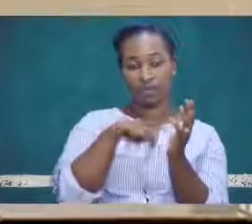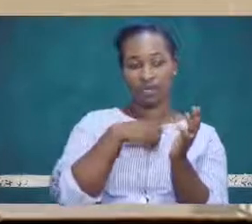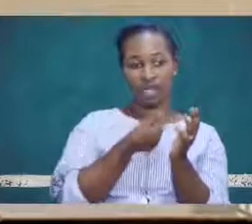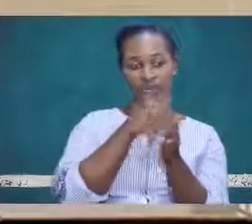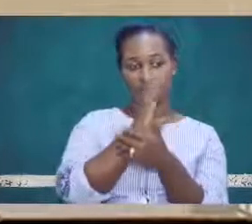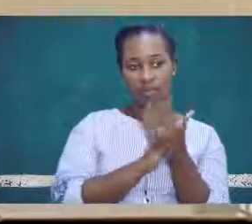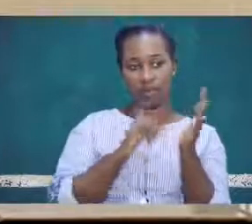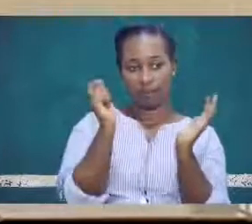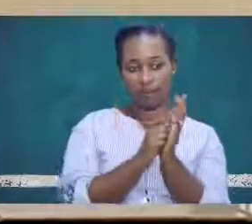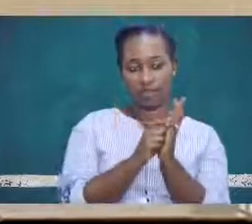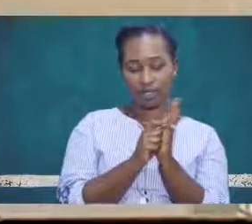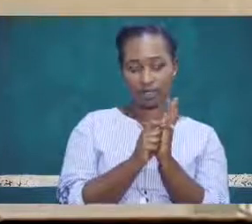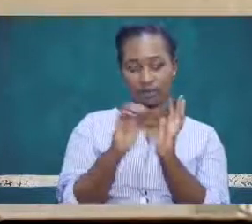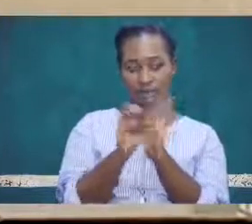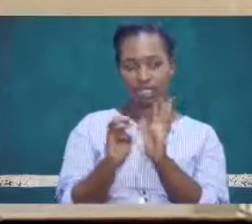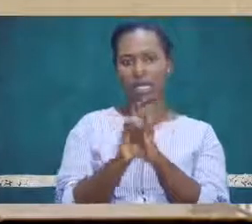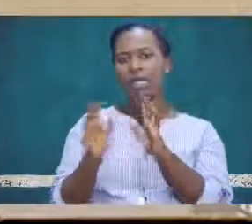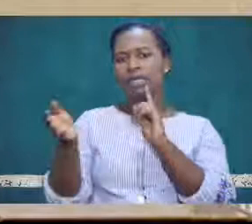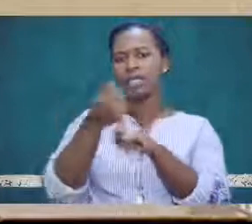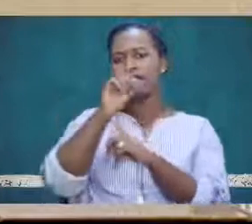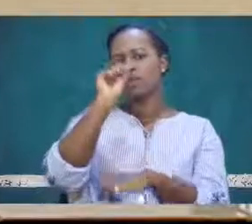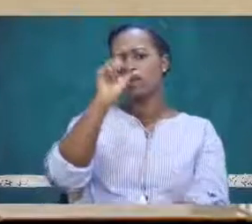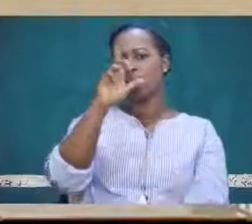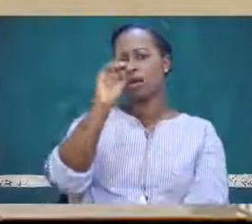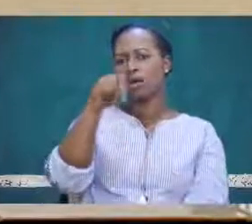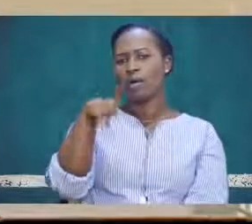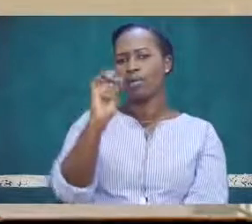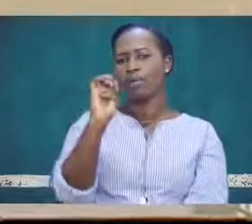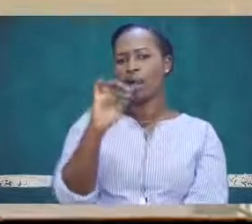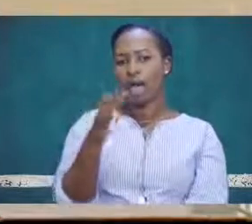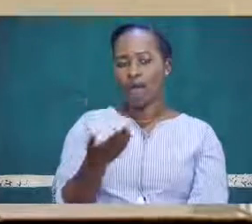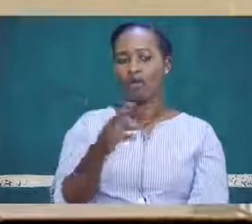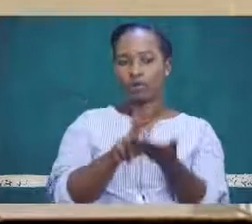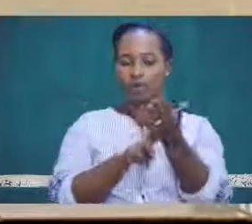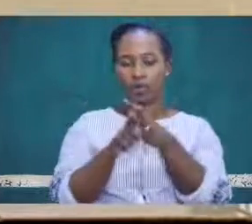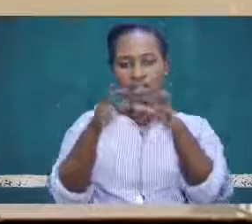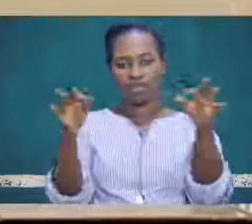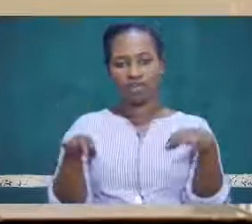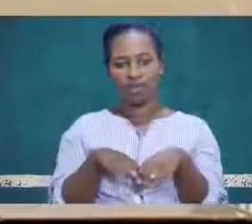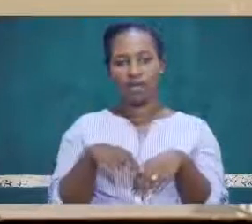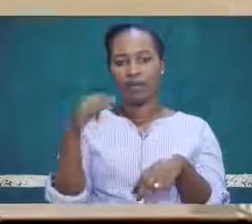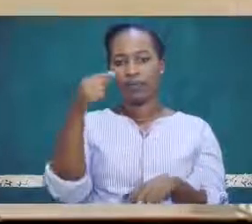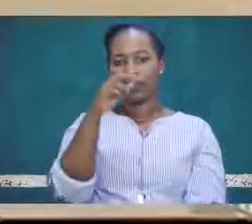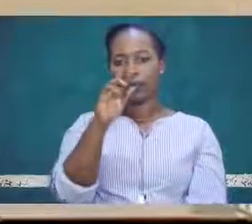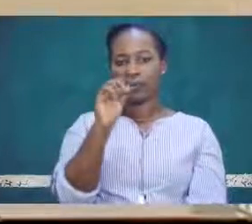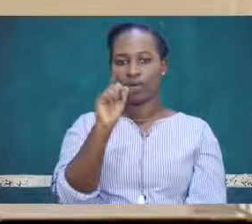graph, a pair of points, how do you get the slope? So we shall use the formula that the